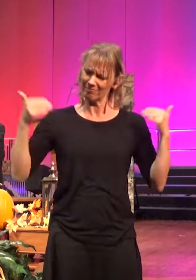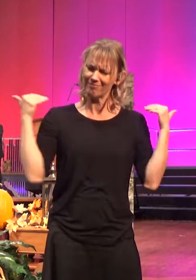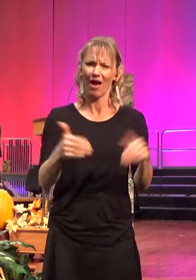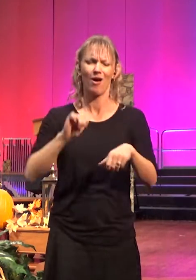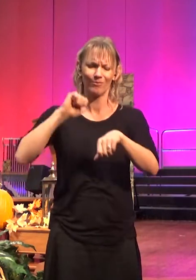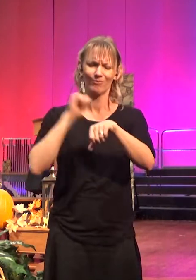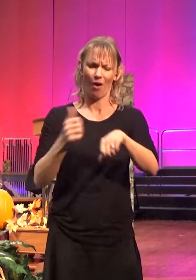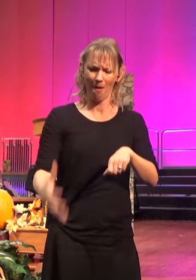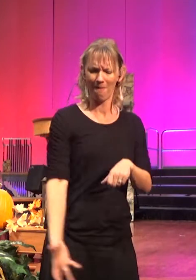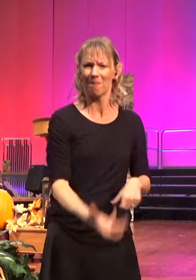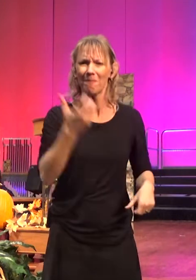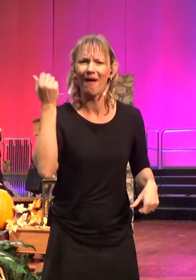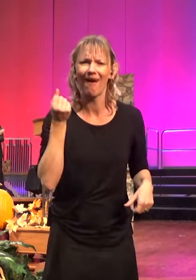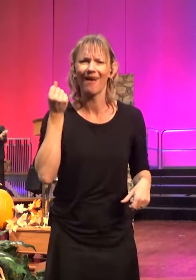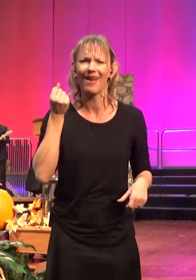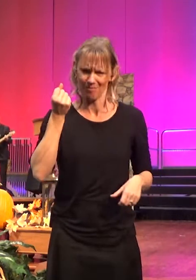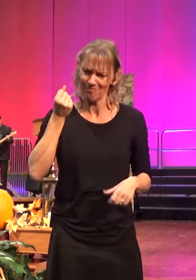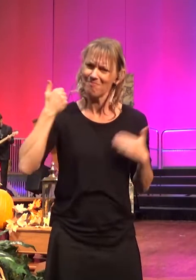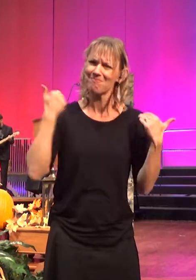up your stone